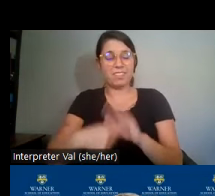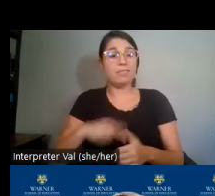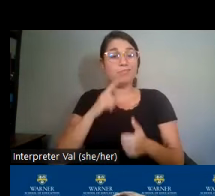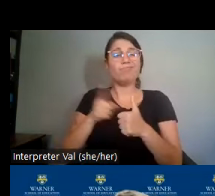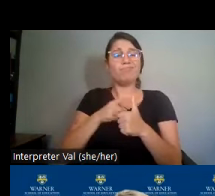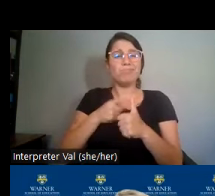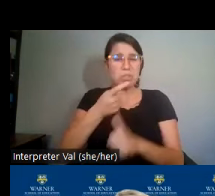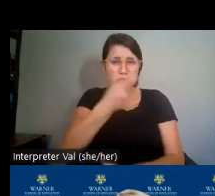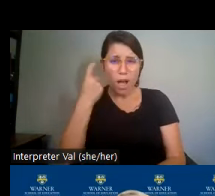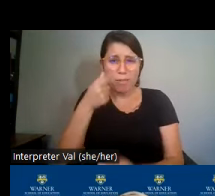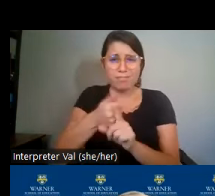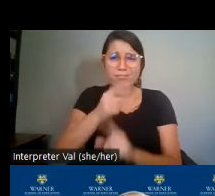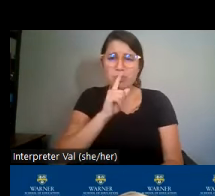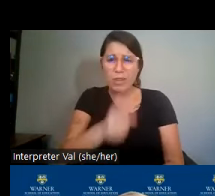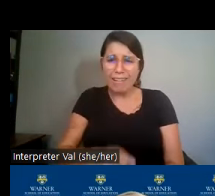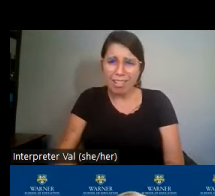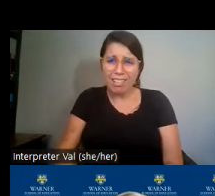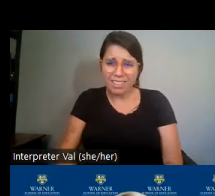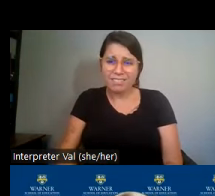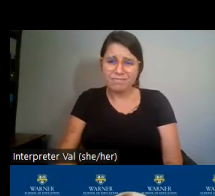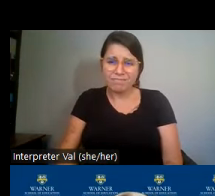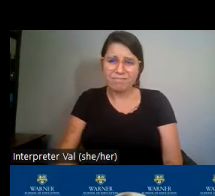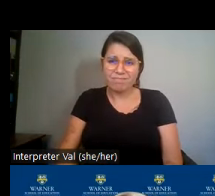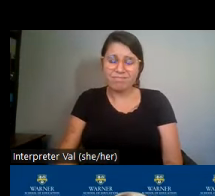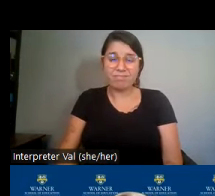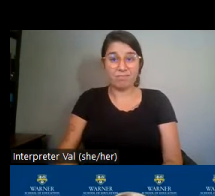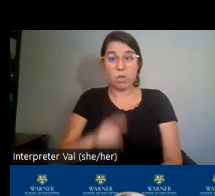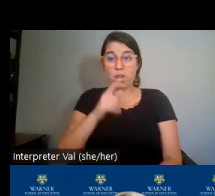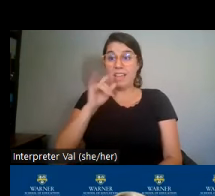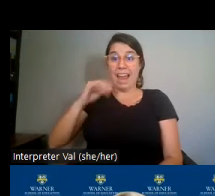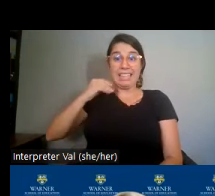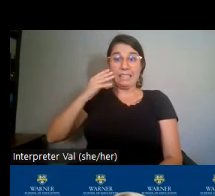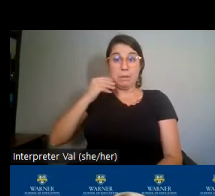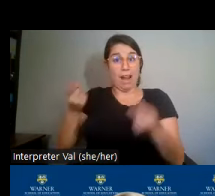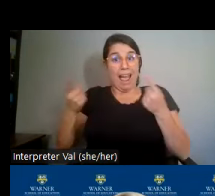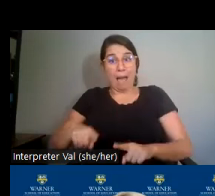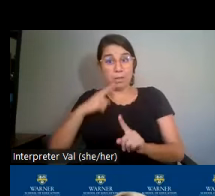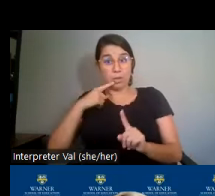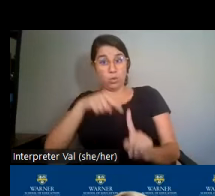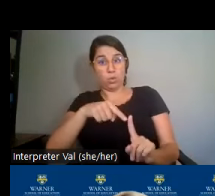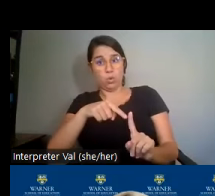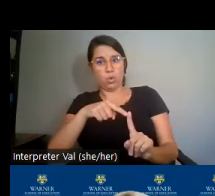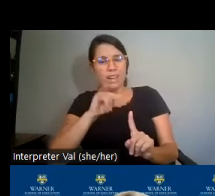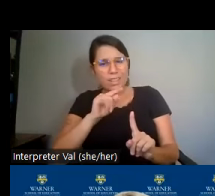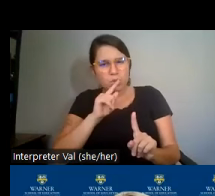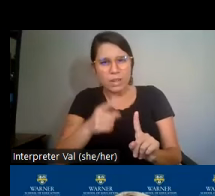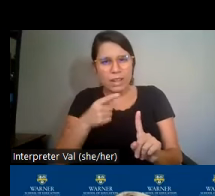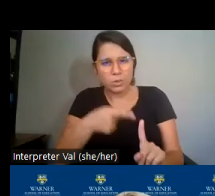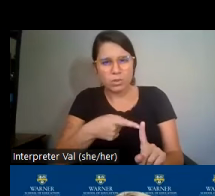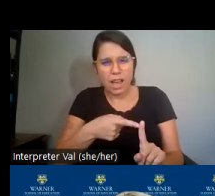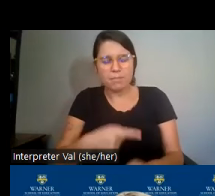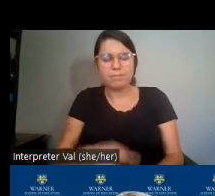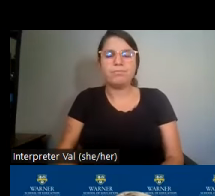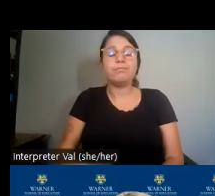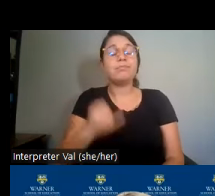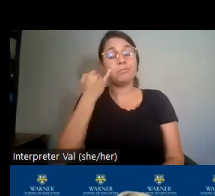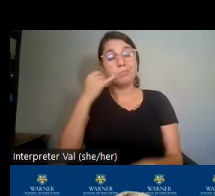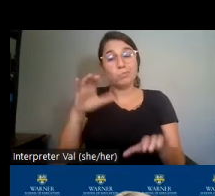for whom the experience impacts. One of the challenges of doing work and study in